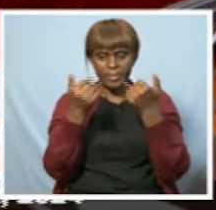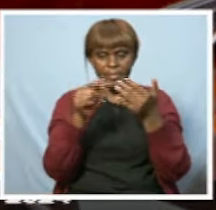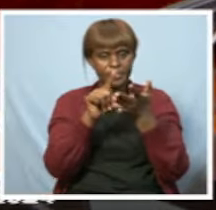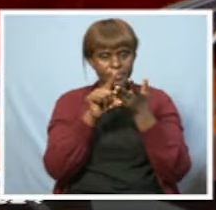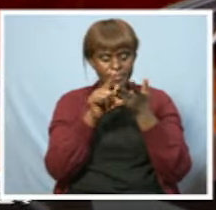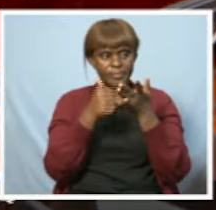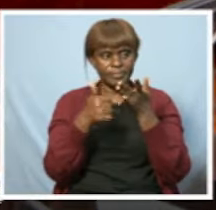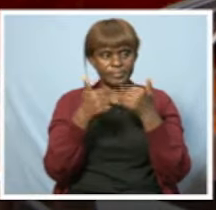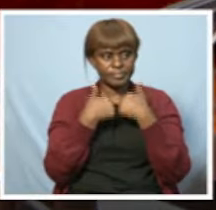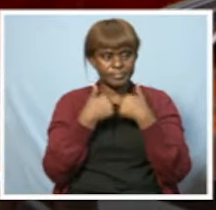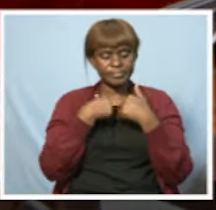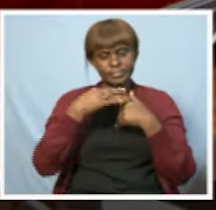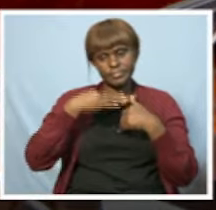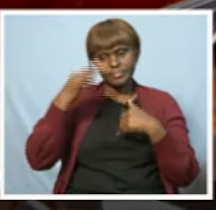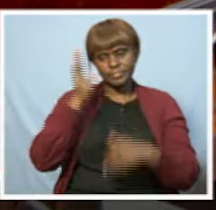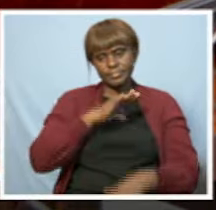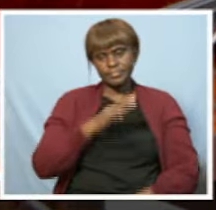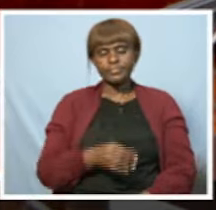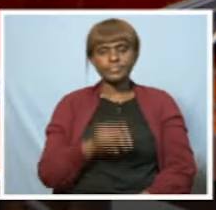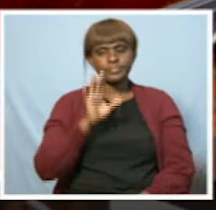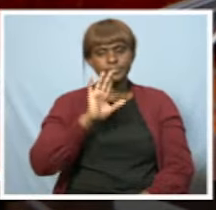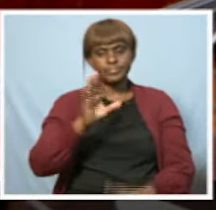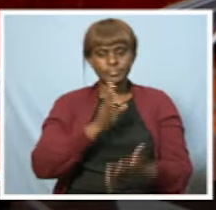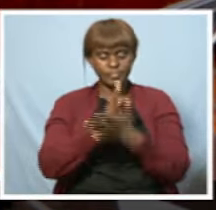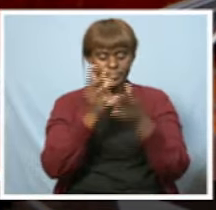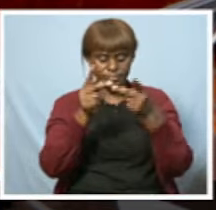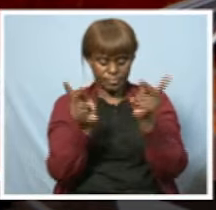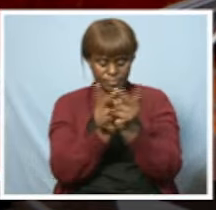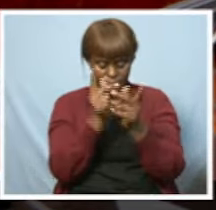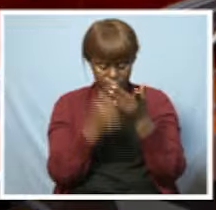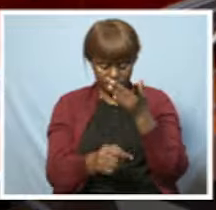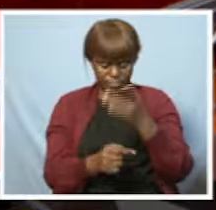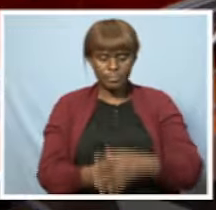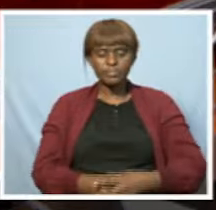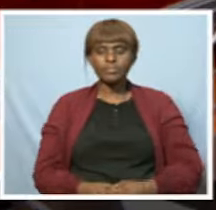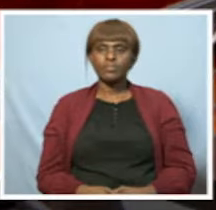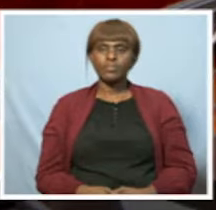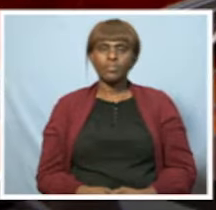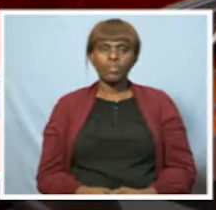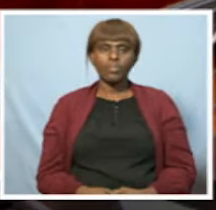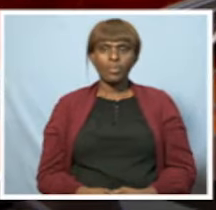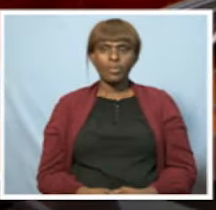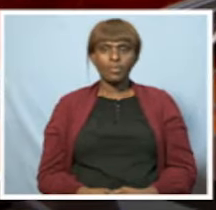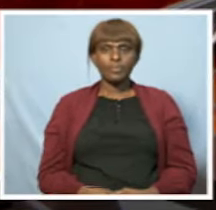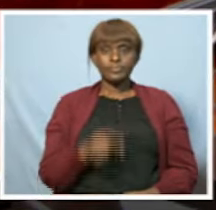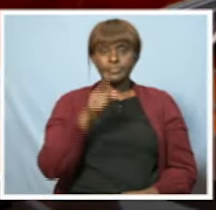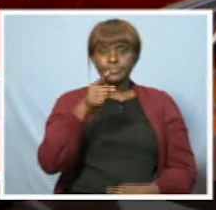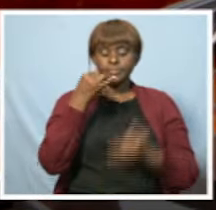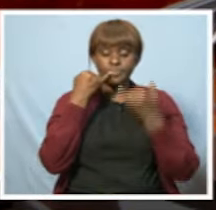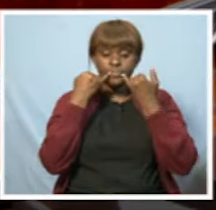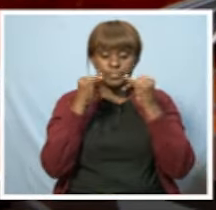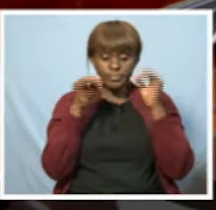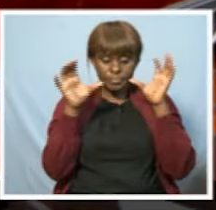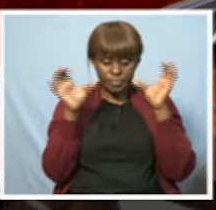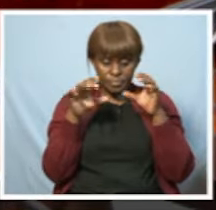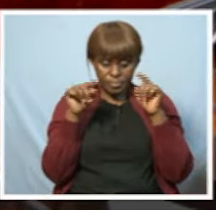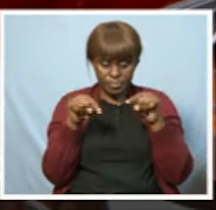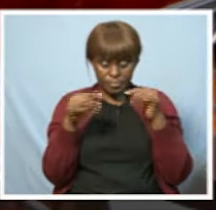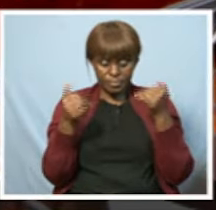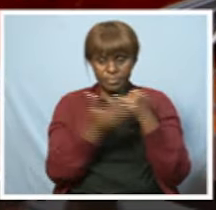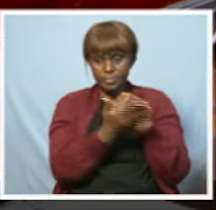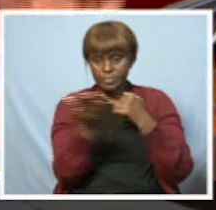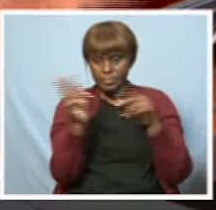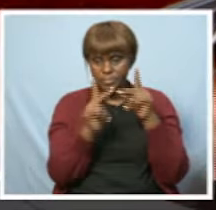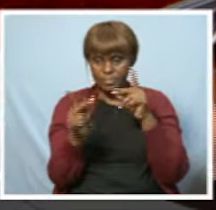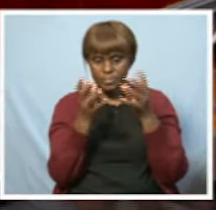had applied. So what is the correct position? Are you telling the committee that these